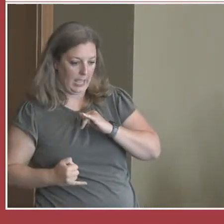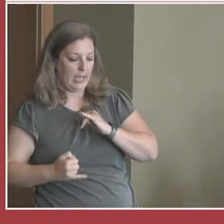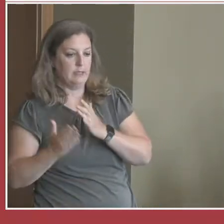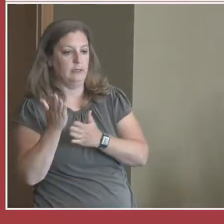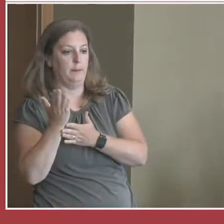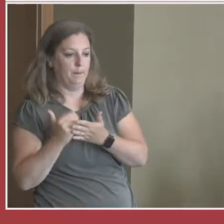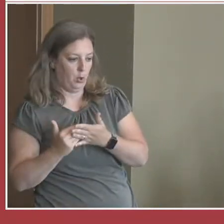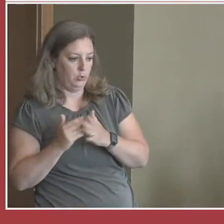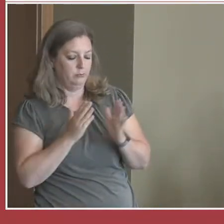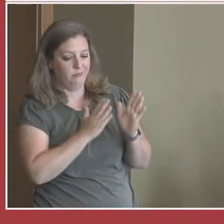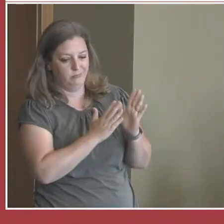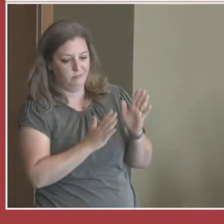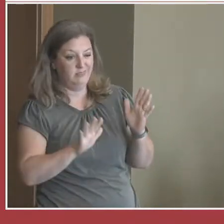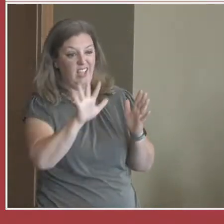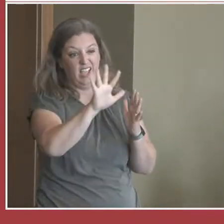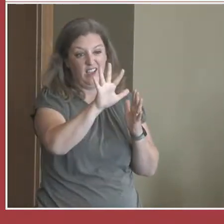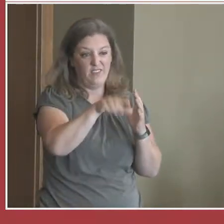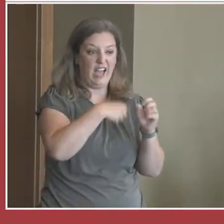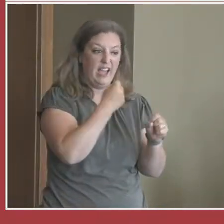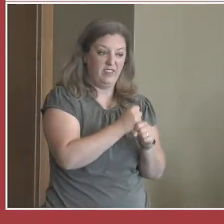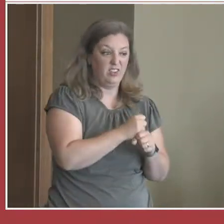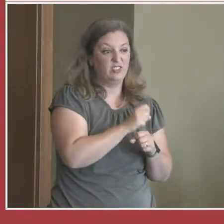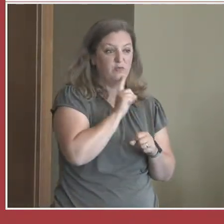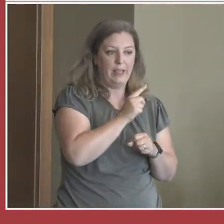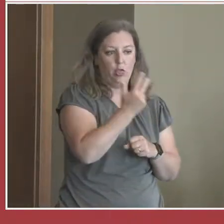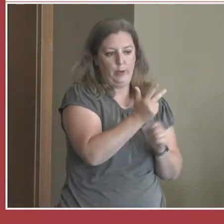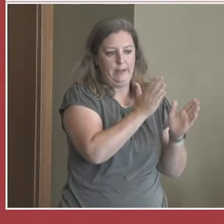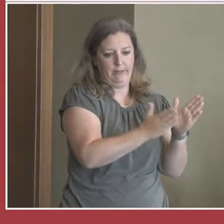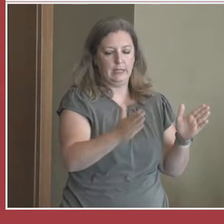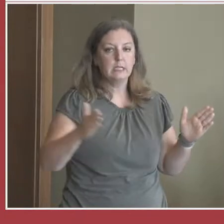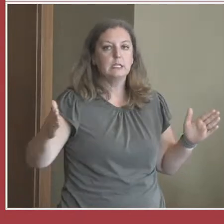this, we're probably talking 5 years, 3 phases, 5 years. And